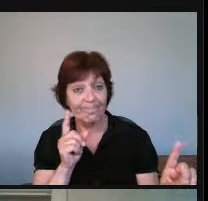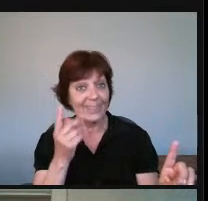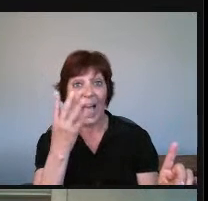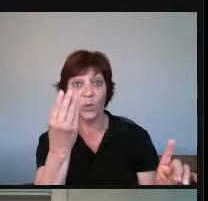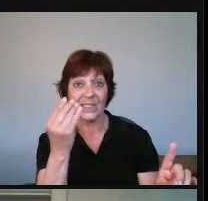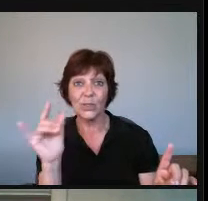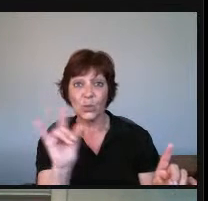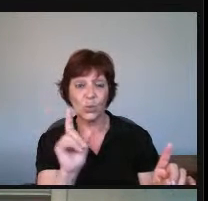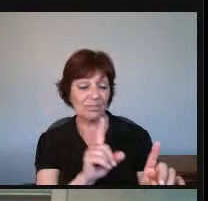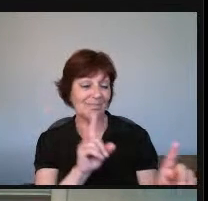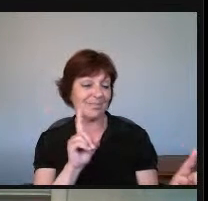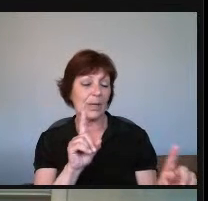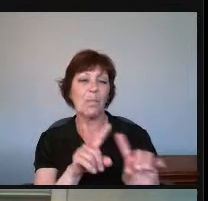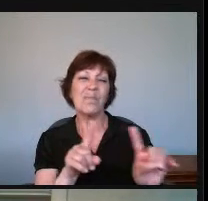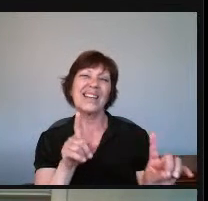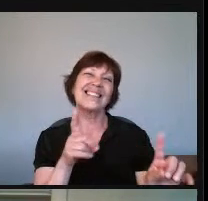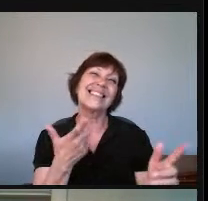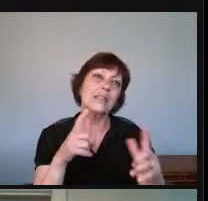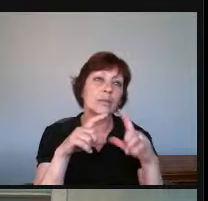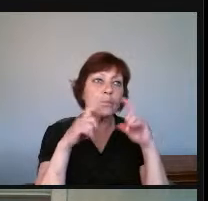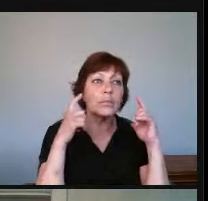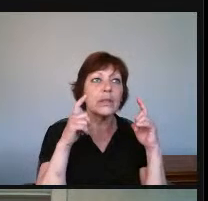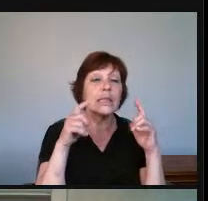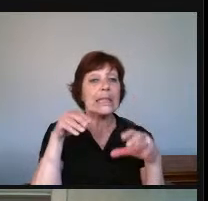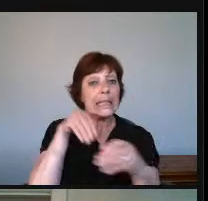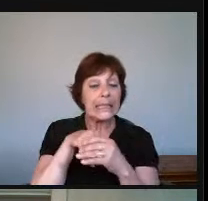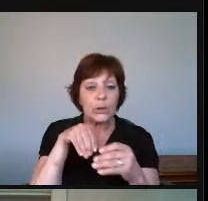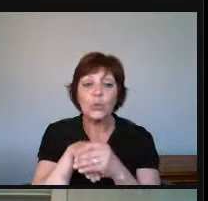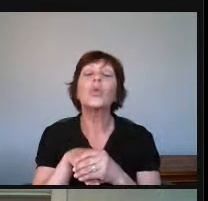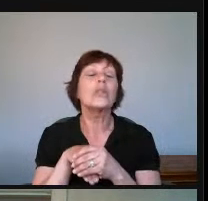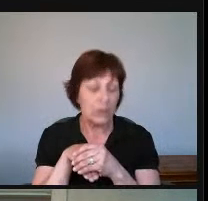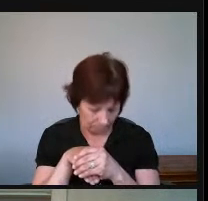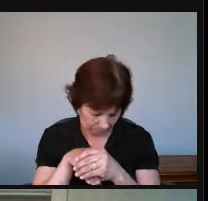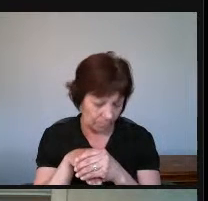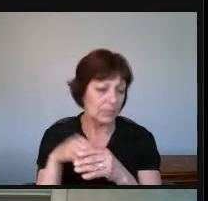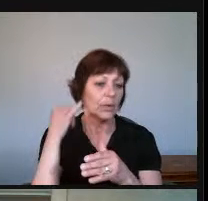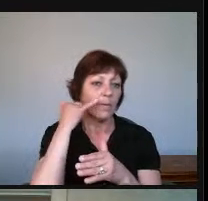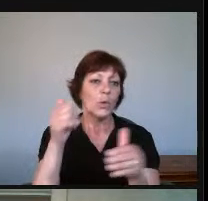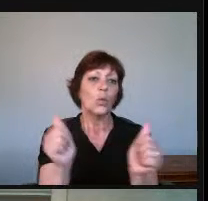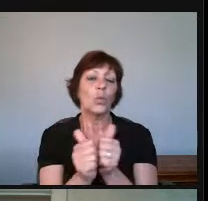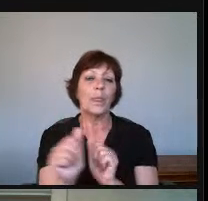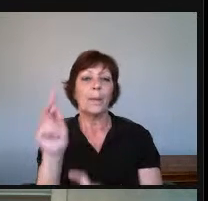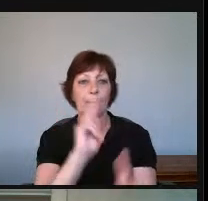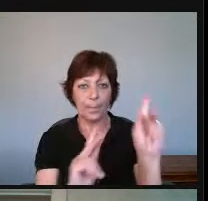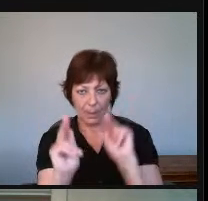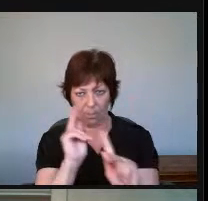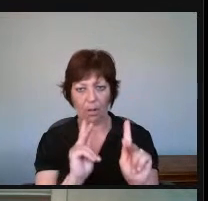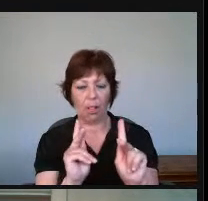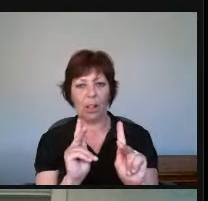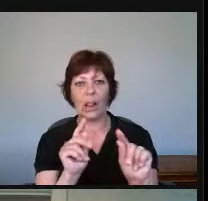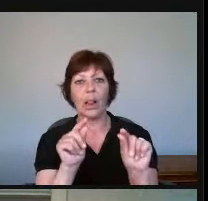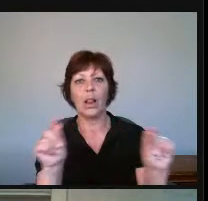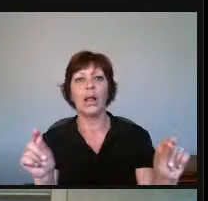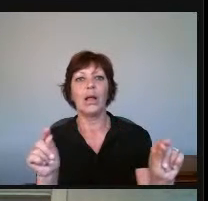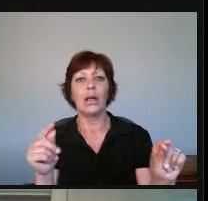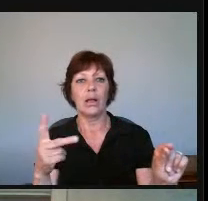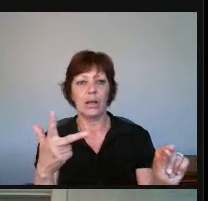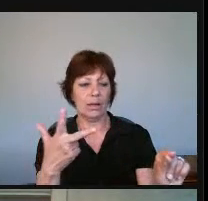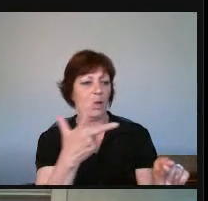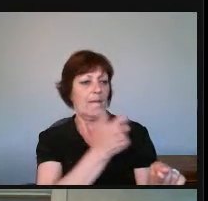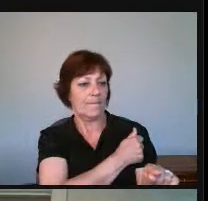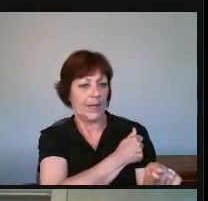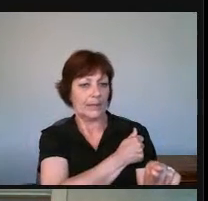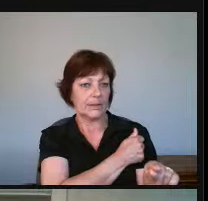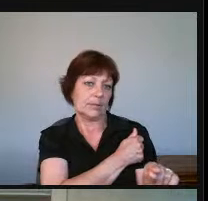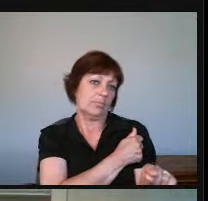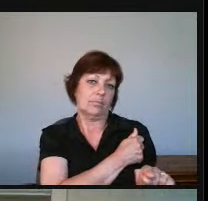outside, but probably don't need to wear the mask. Indoors, if you're with people who are vaccinated, you certainly don't need to